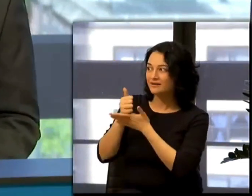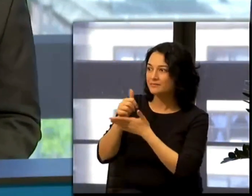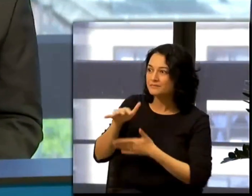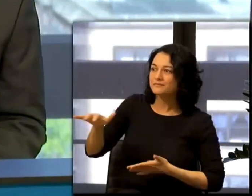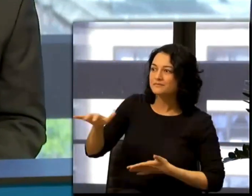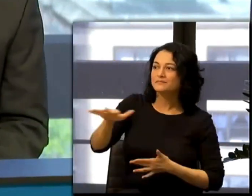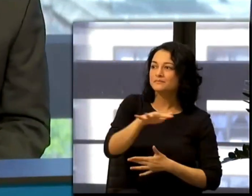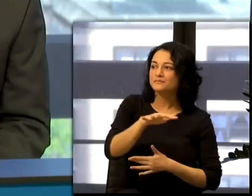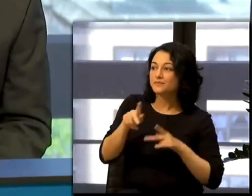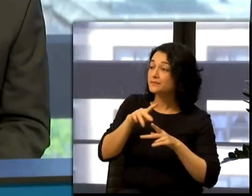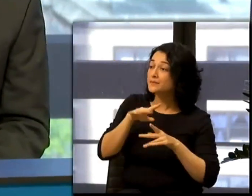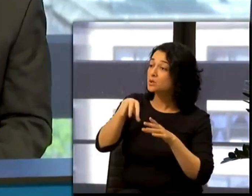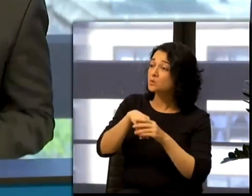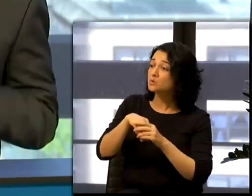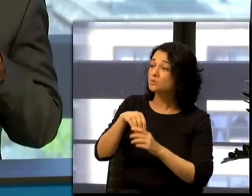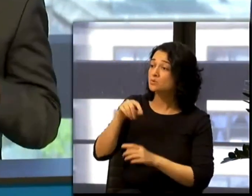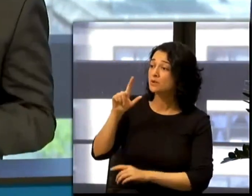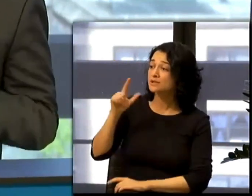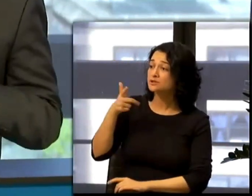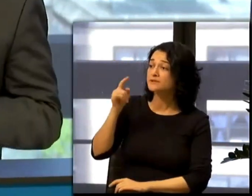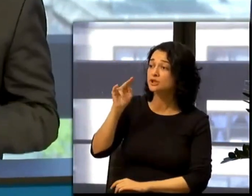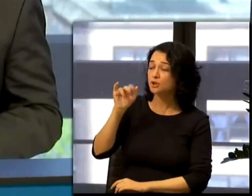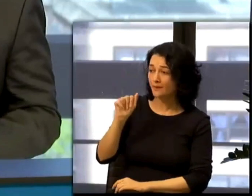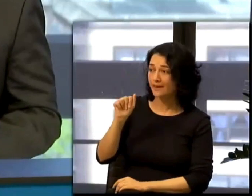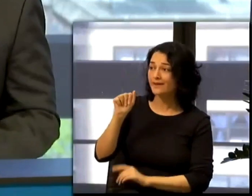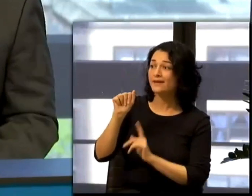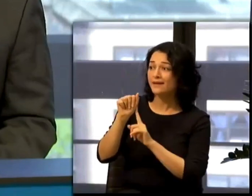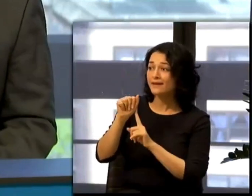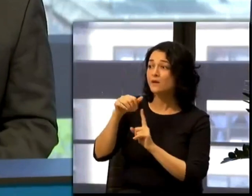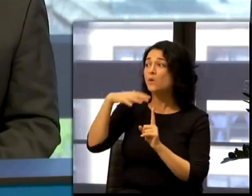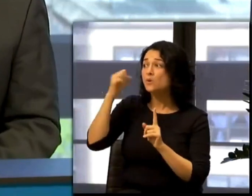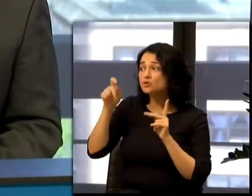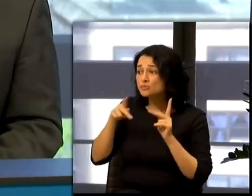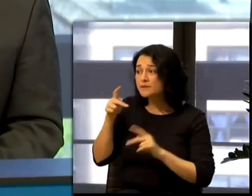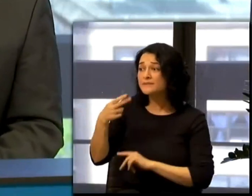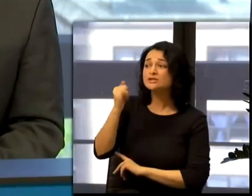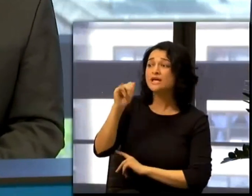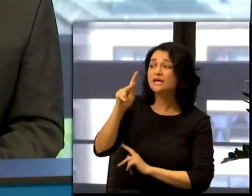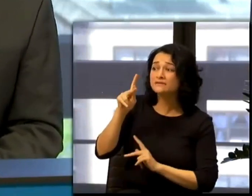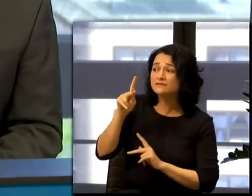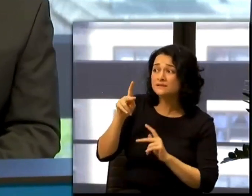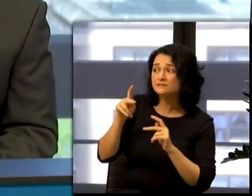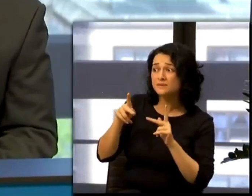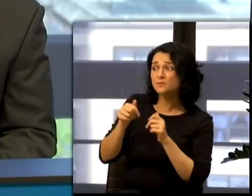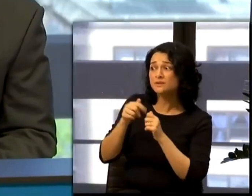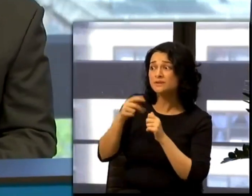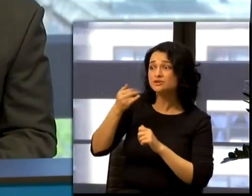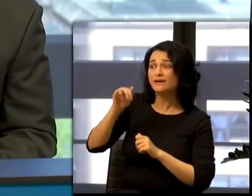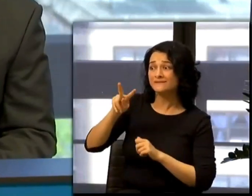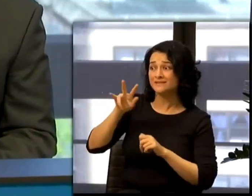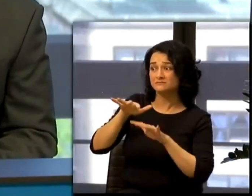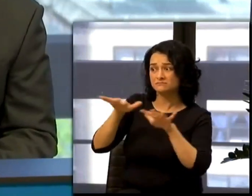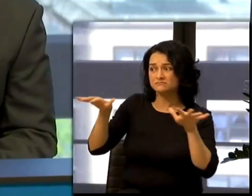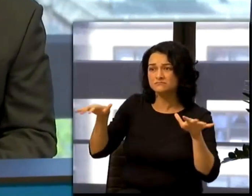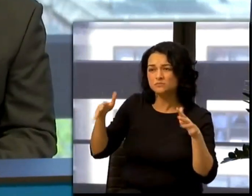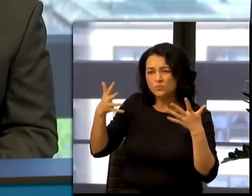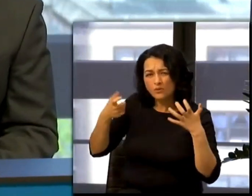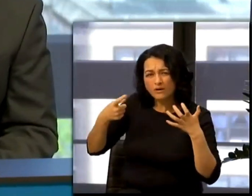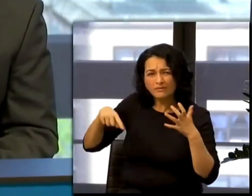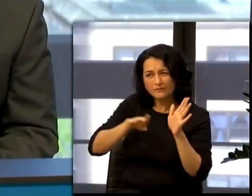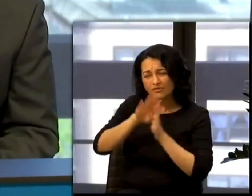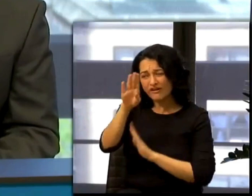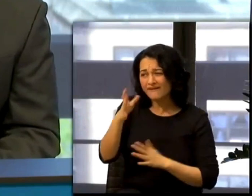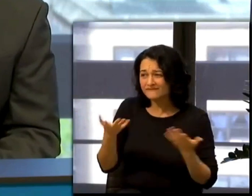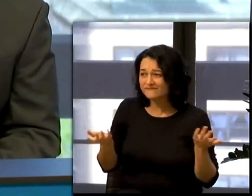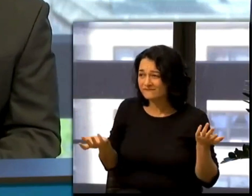populations of greatest social need. So having provided a little bit of context, let's move into the meat of today's program, which is the panel discussion. We have